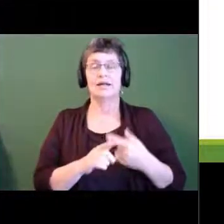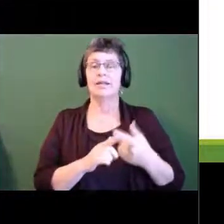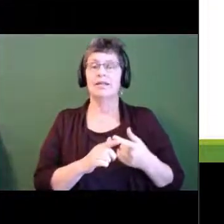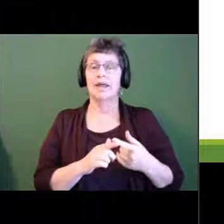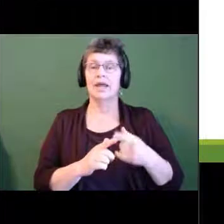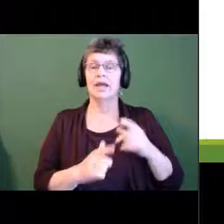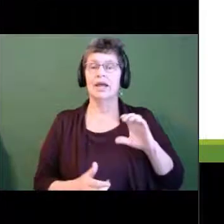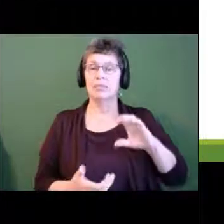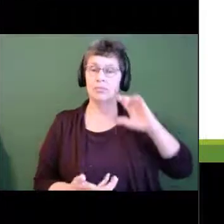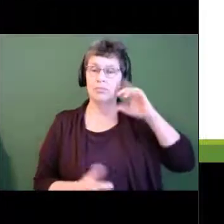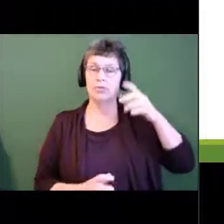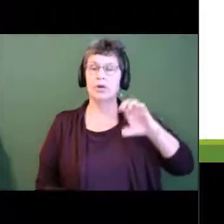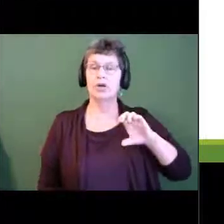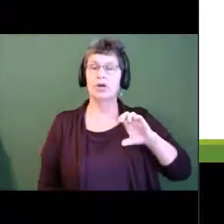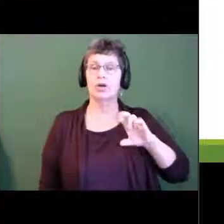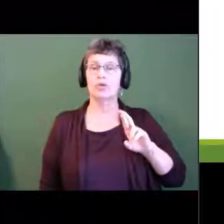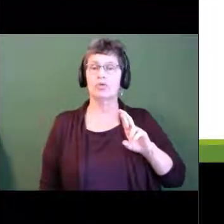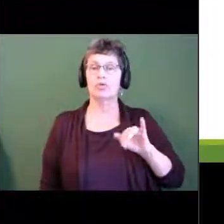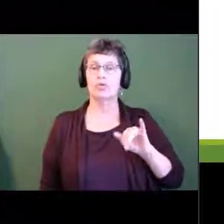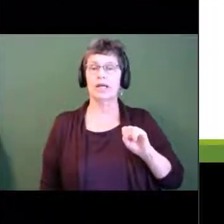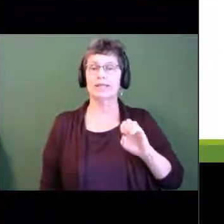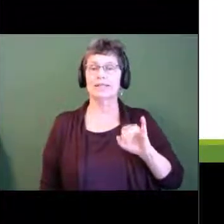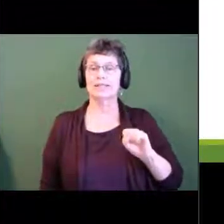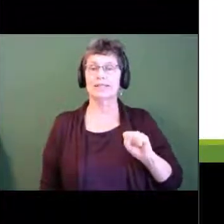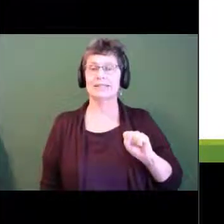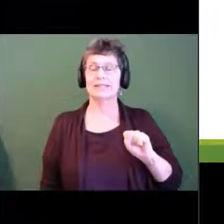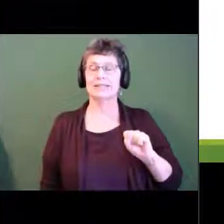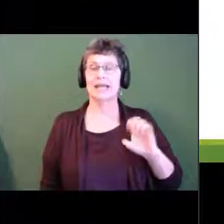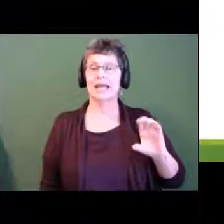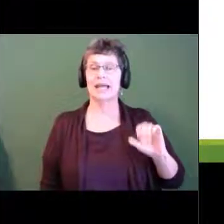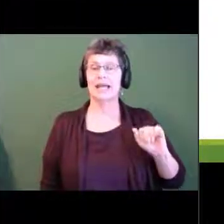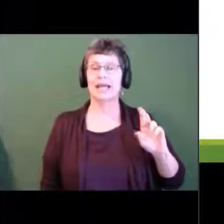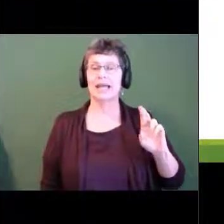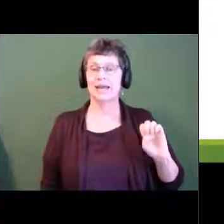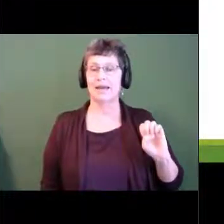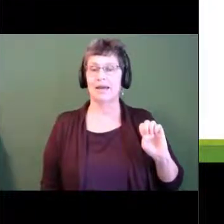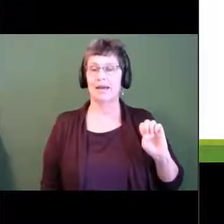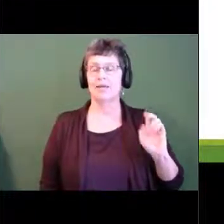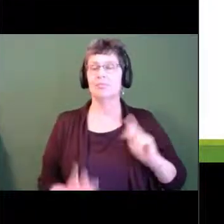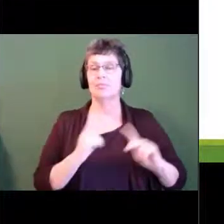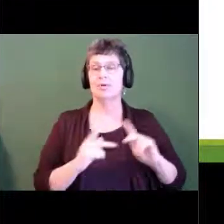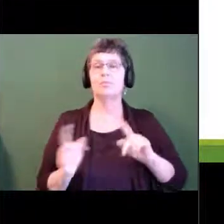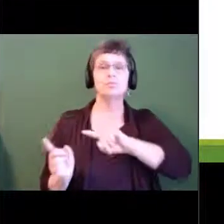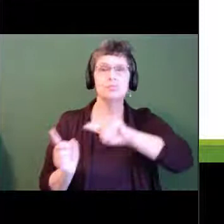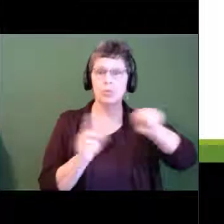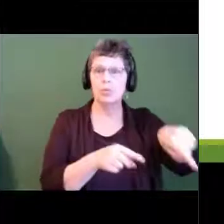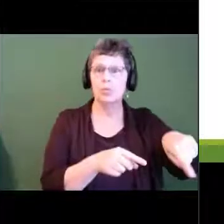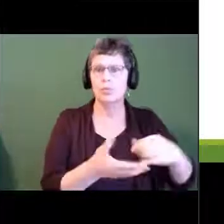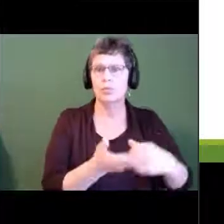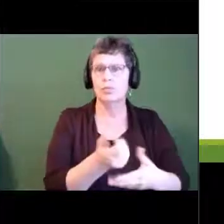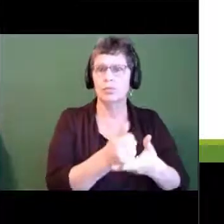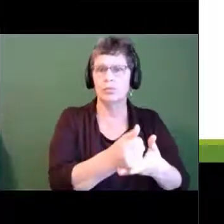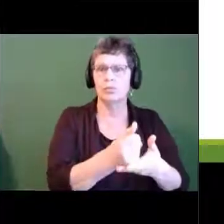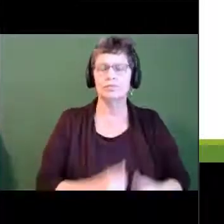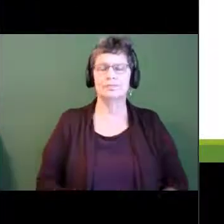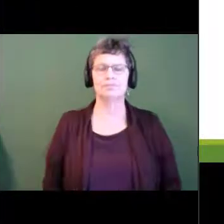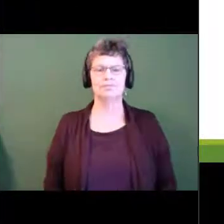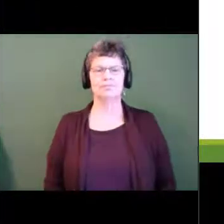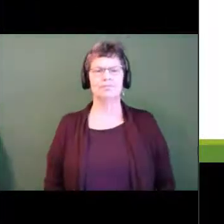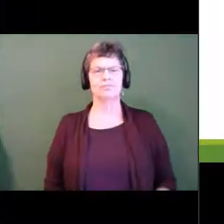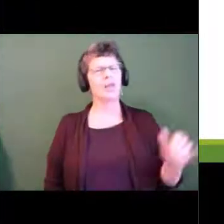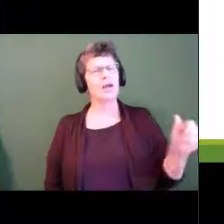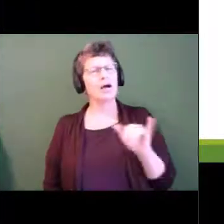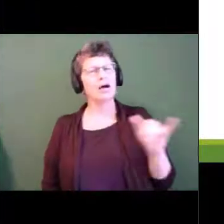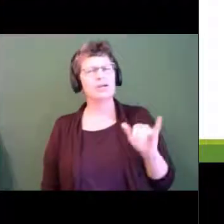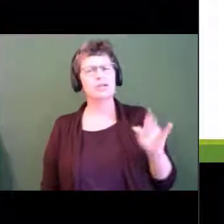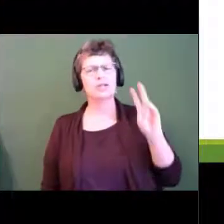people. That was a good one. The other one that I'm thinking about in Vancouver, they had an ambassadors program, which I doubt very much is operating right now, but